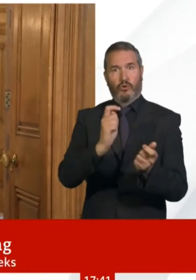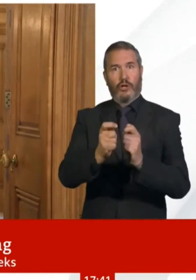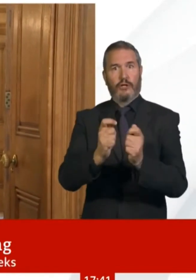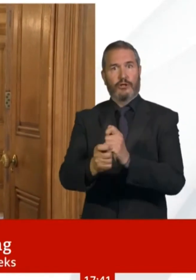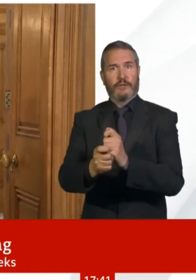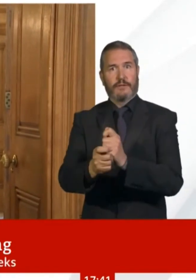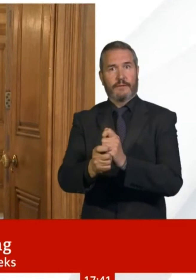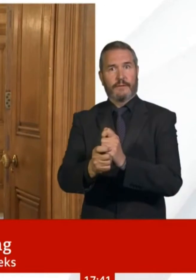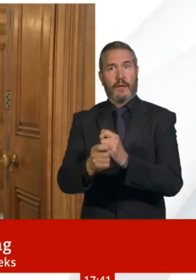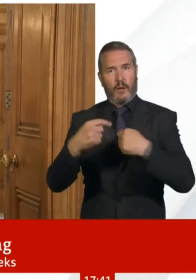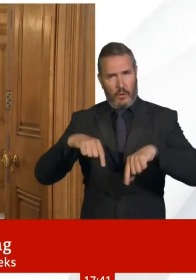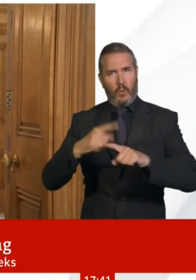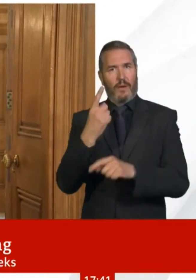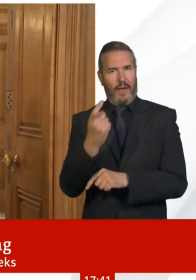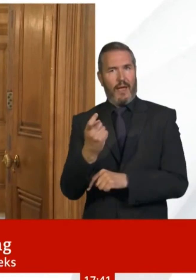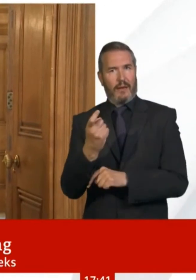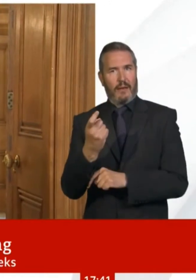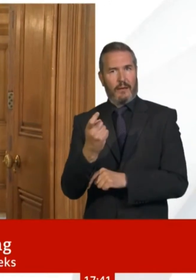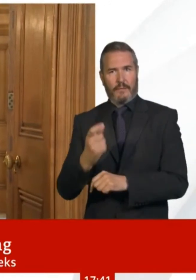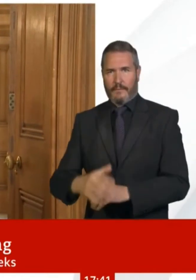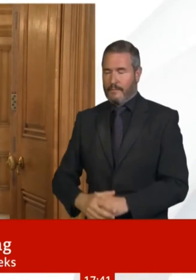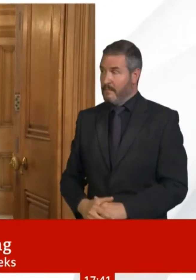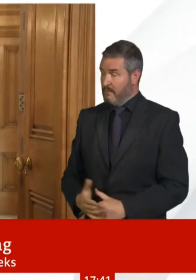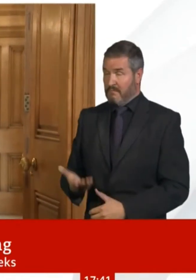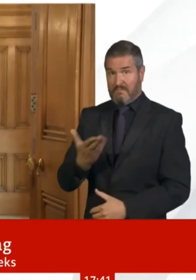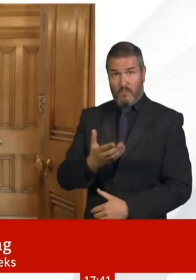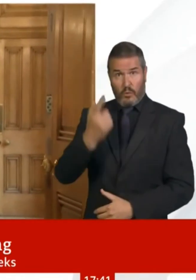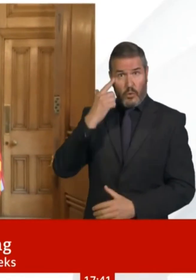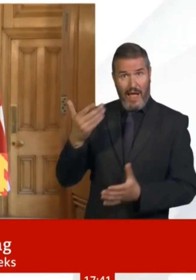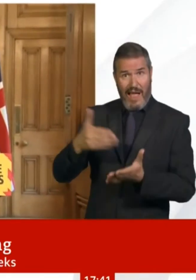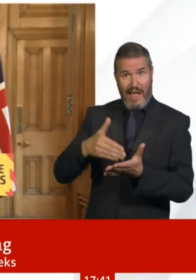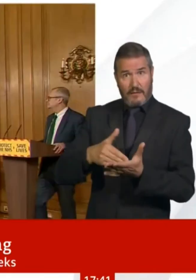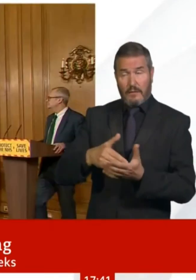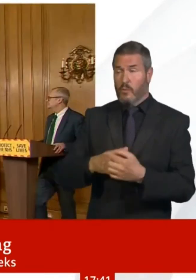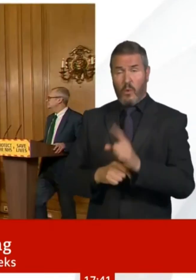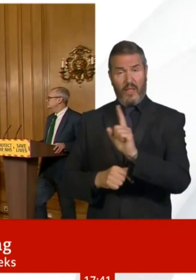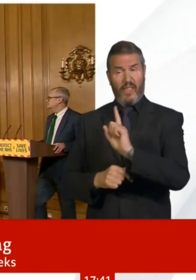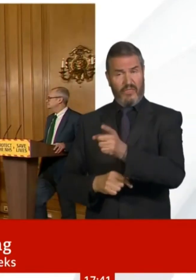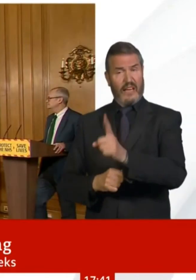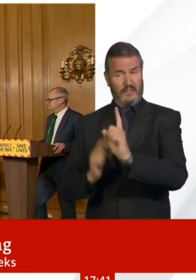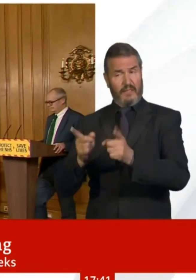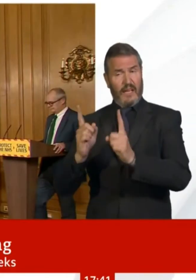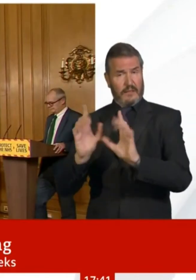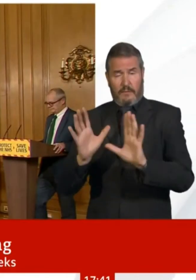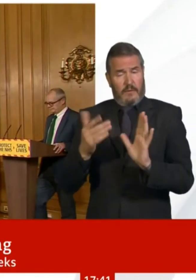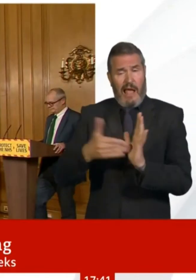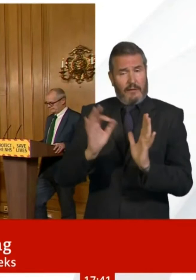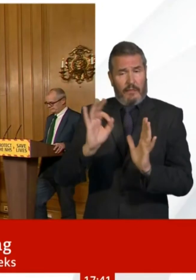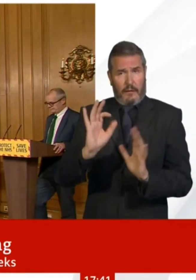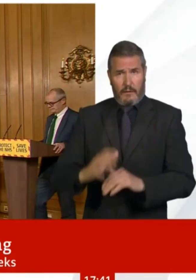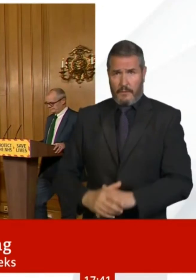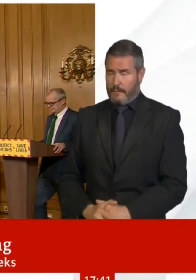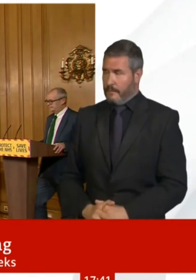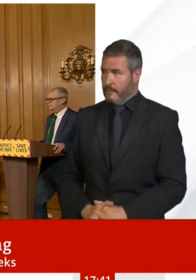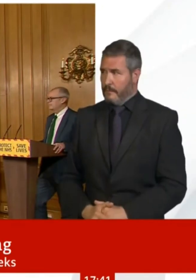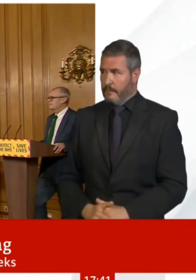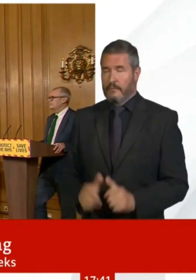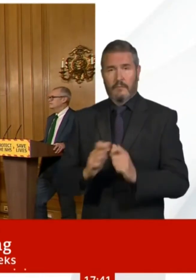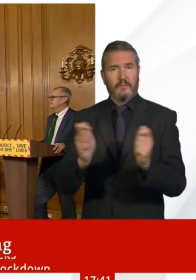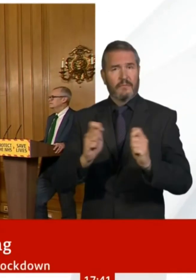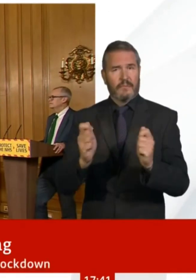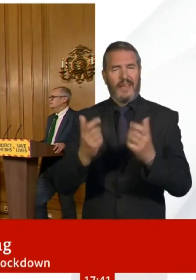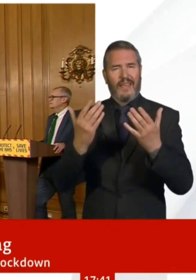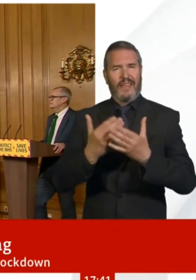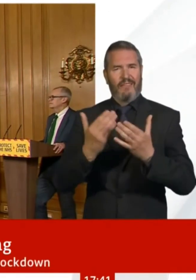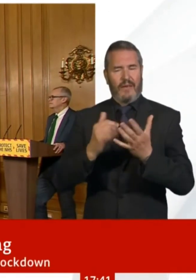that interacts with testing and tracing. Chris, I don't know whether you want to say anything further. No, I think that's exactly the right answer. Joe Murphy from the Evening Standard.